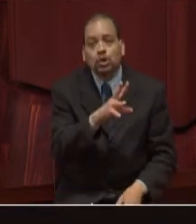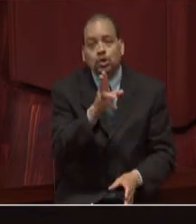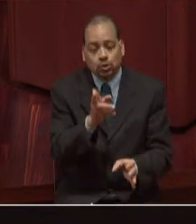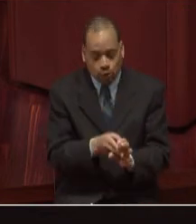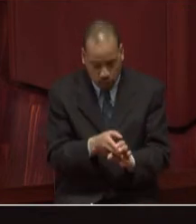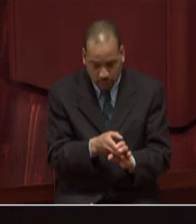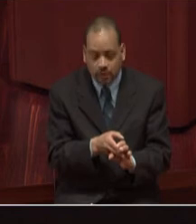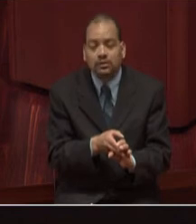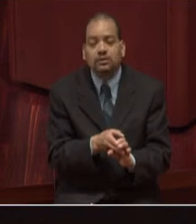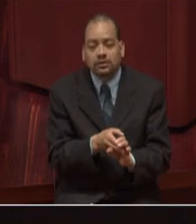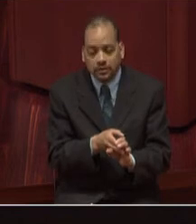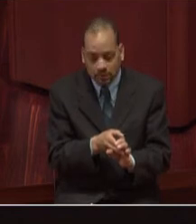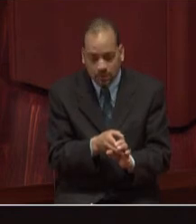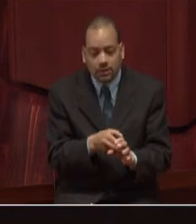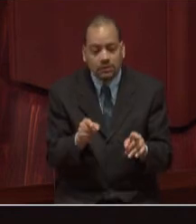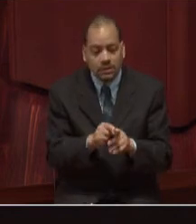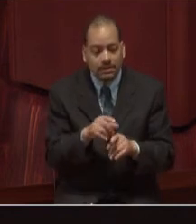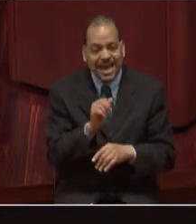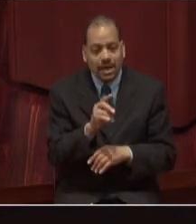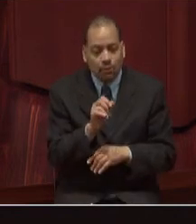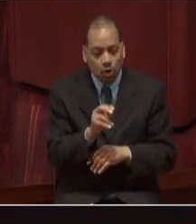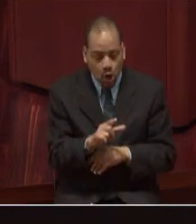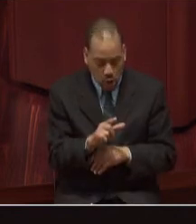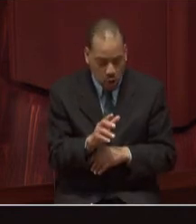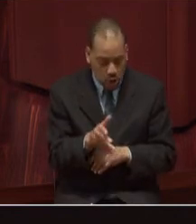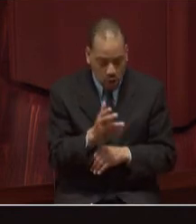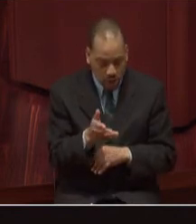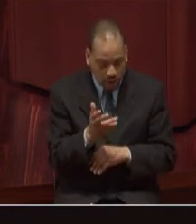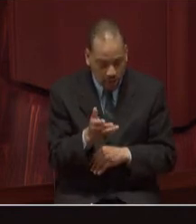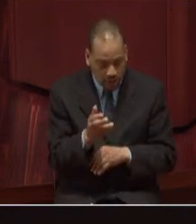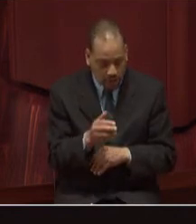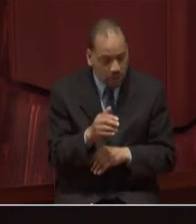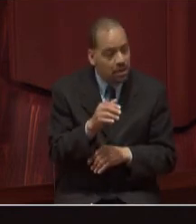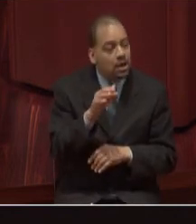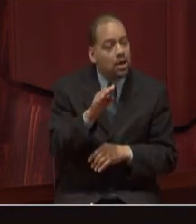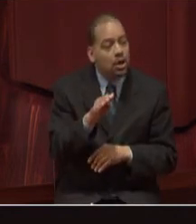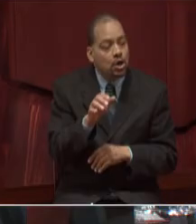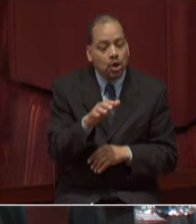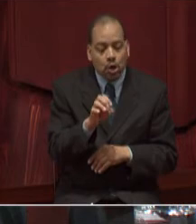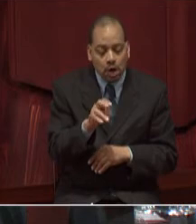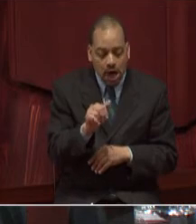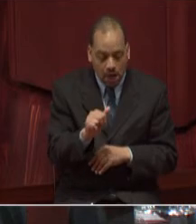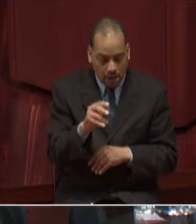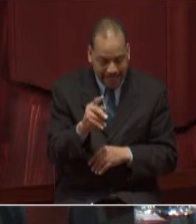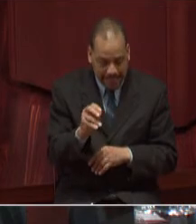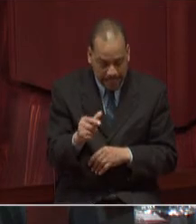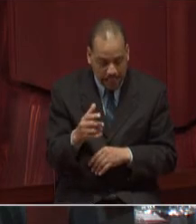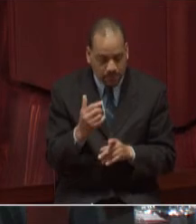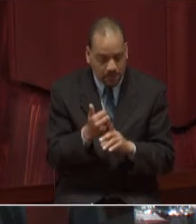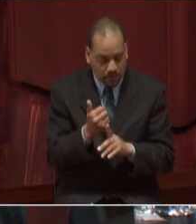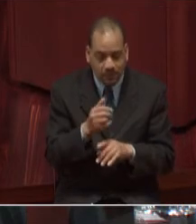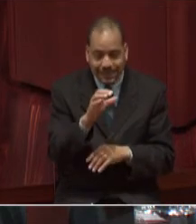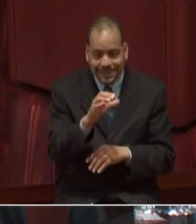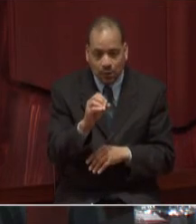was the same as Admiral Ernie King, who was the new CNO that Roosevelt put in at the beginning of World War II. And